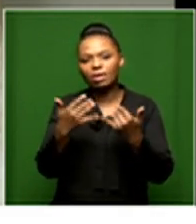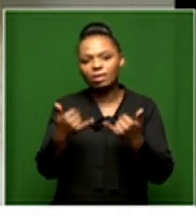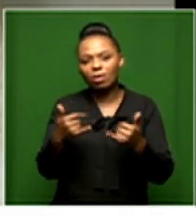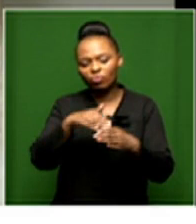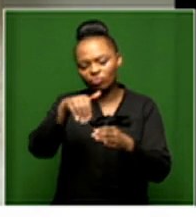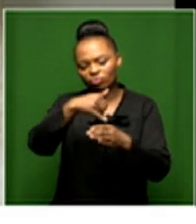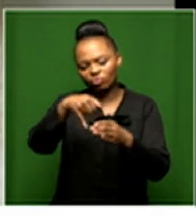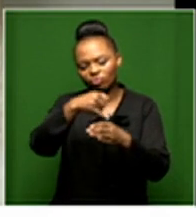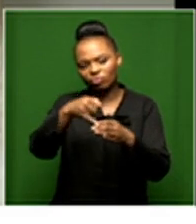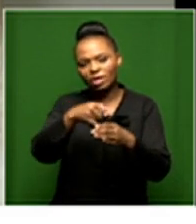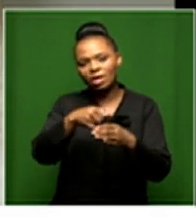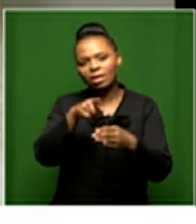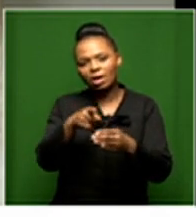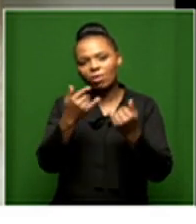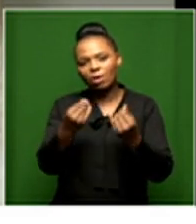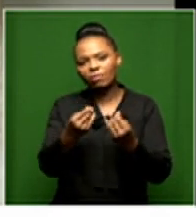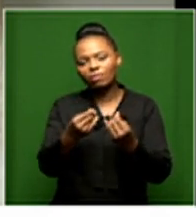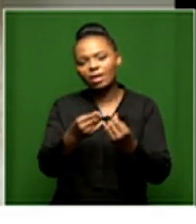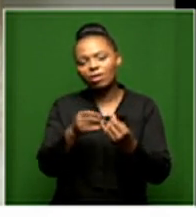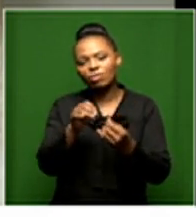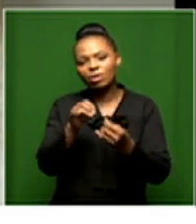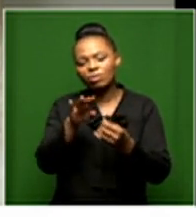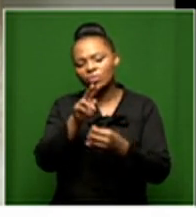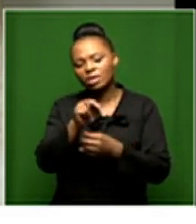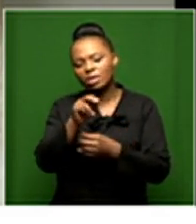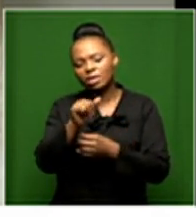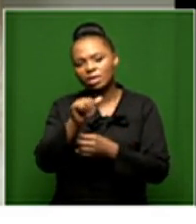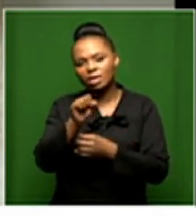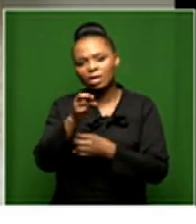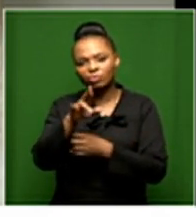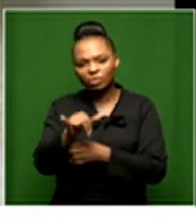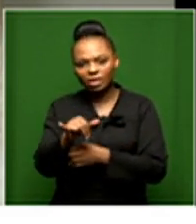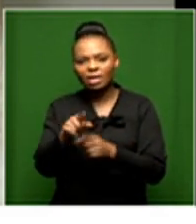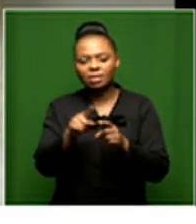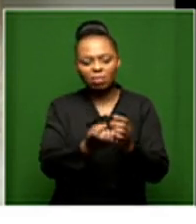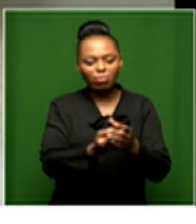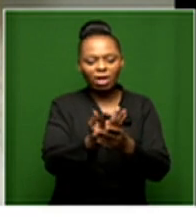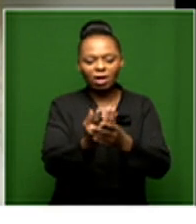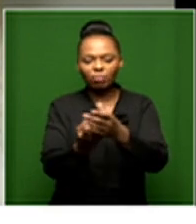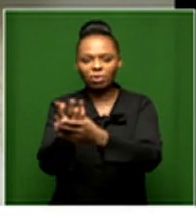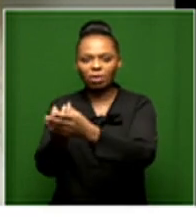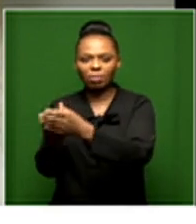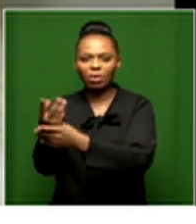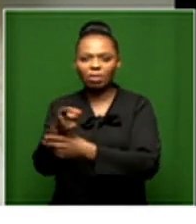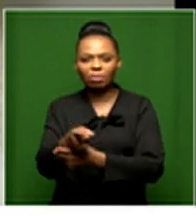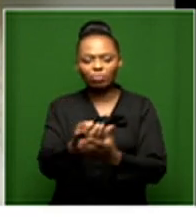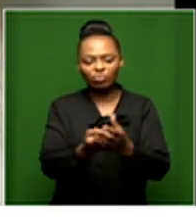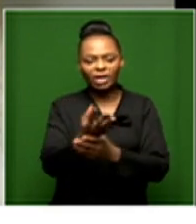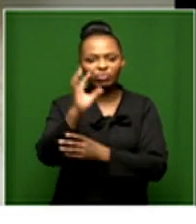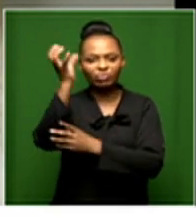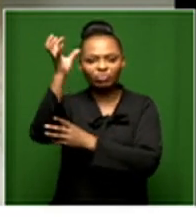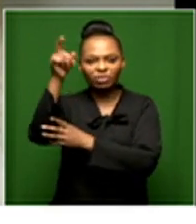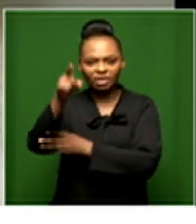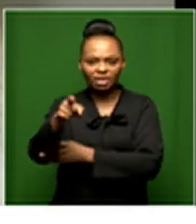rescued 70,000 plants, which we've actually put back into that, and we are continually planting trees,